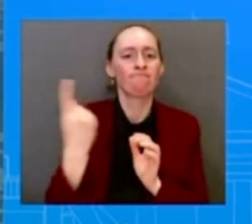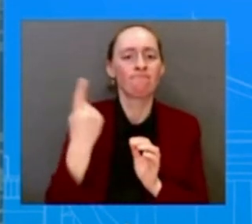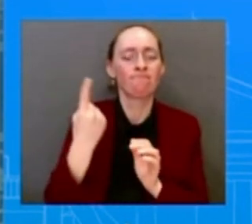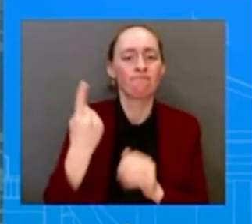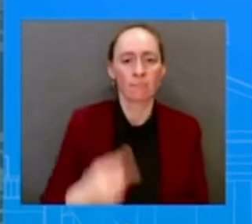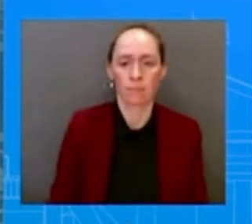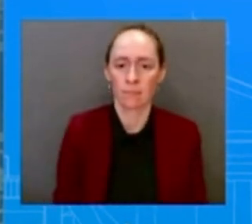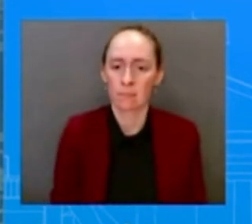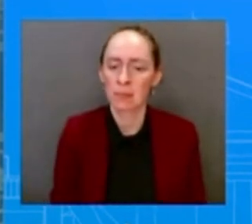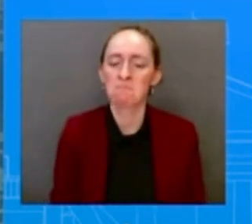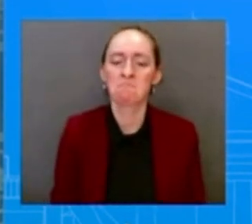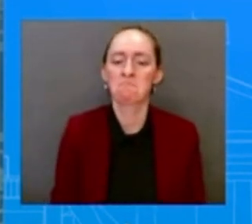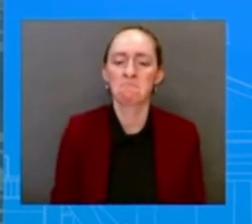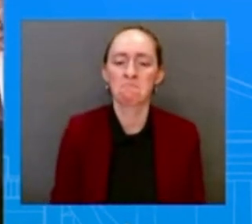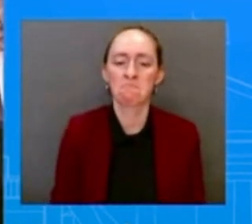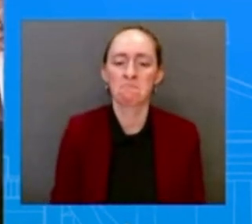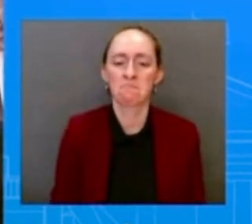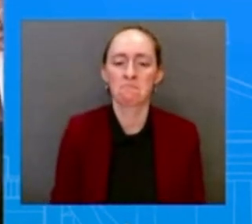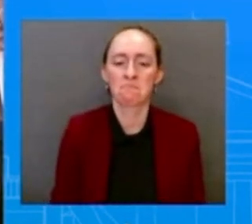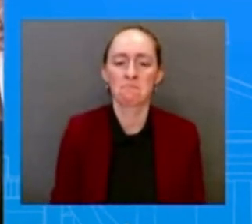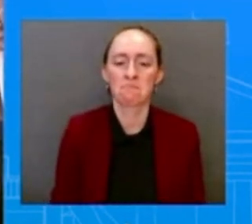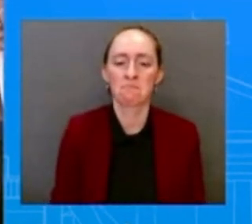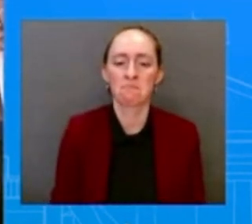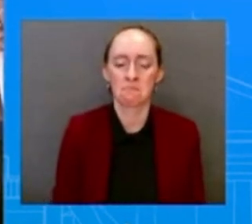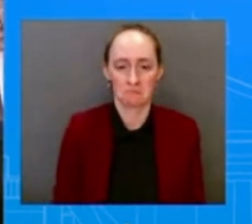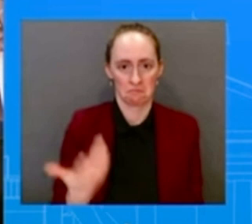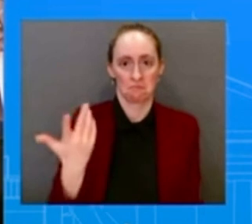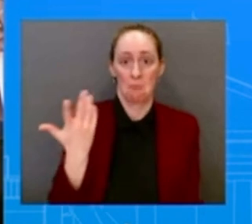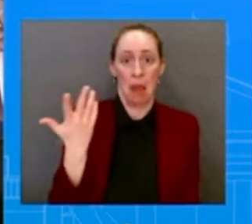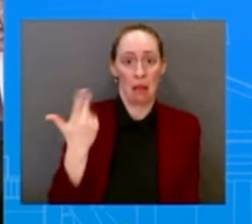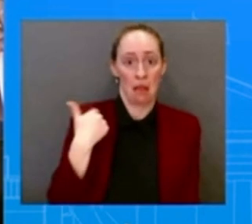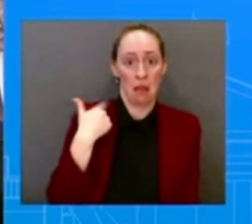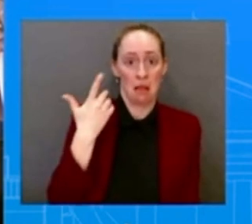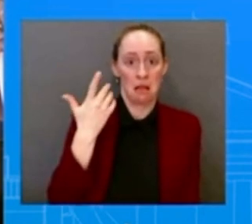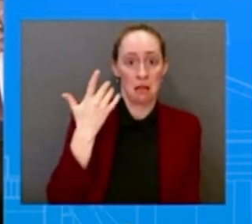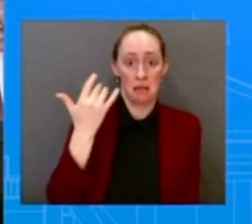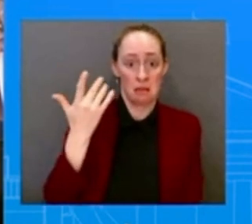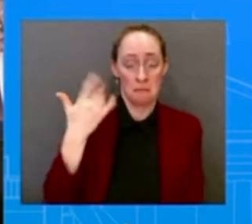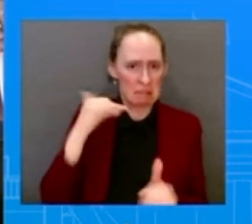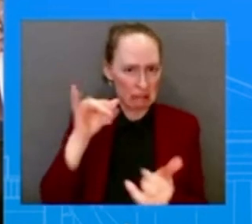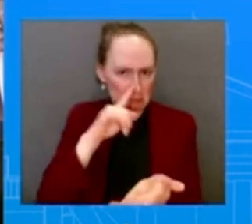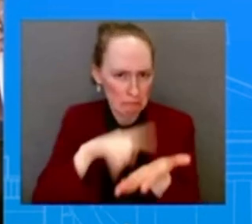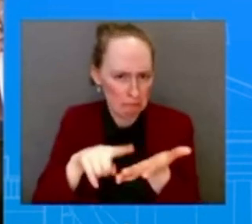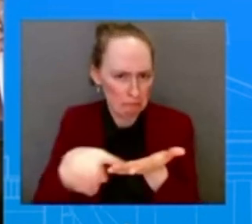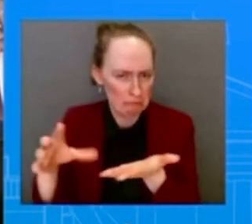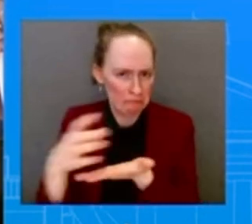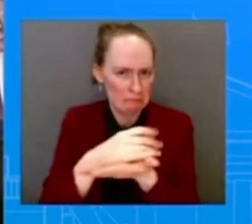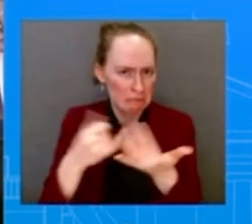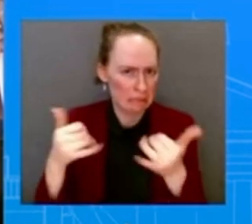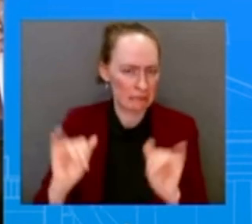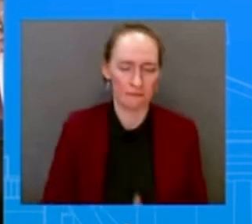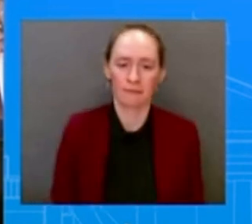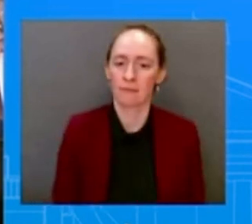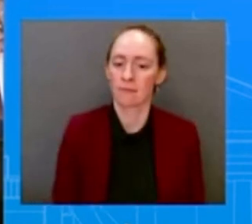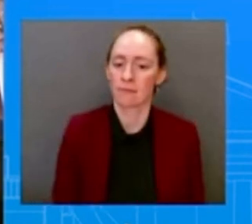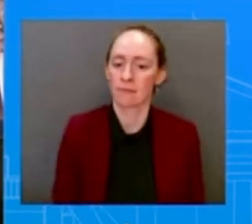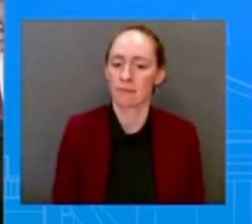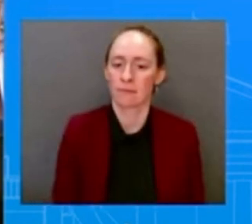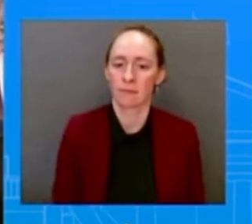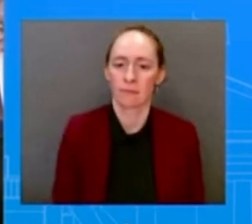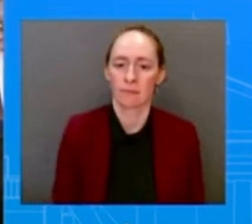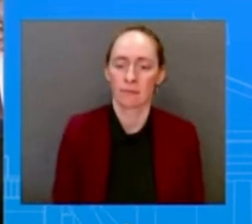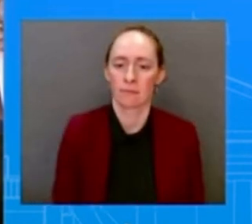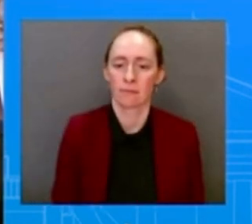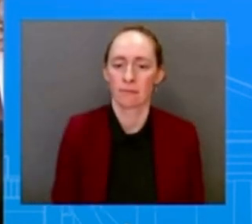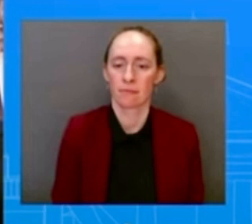learn more from. And then just one more on the Chinese spy balloon. We're reporting that the U.S. is about to impose export controls